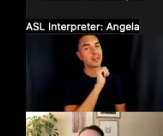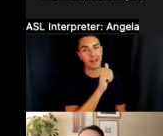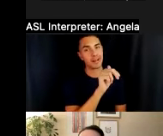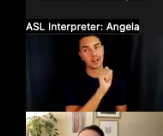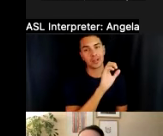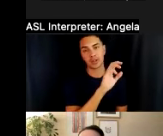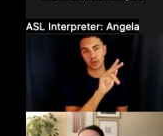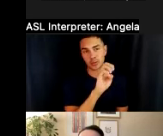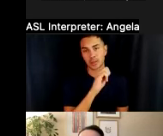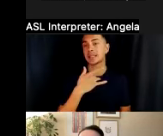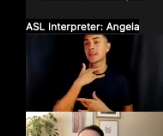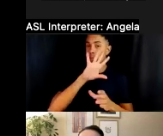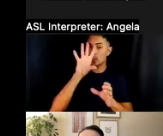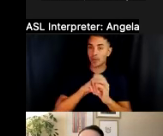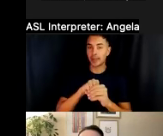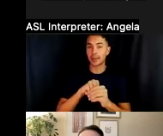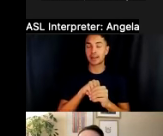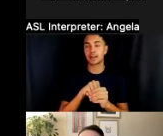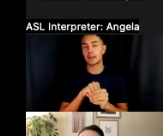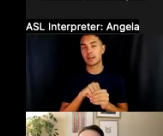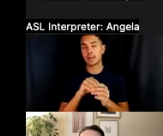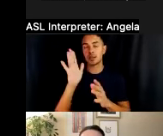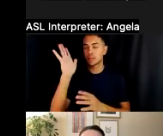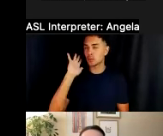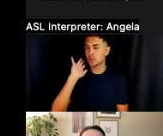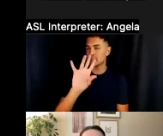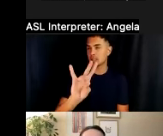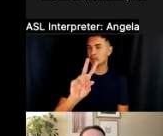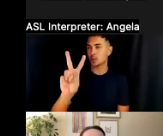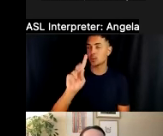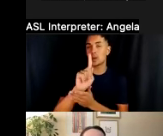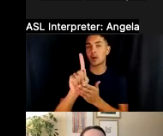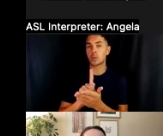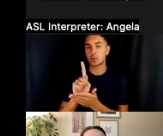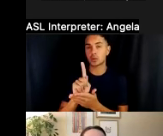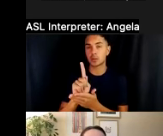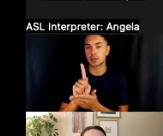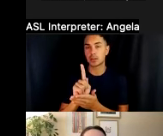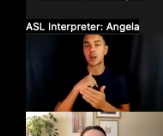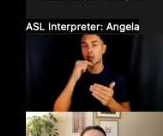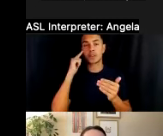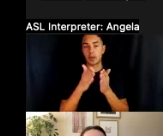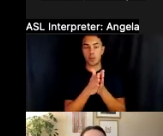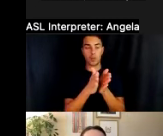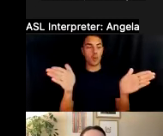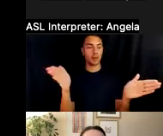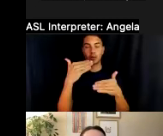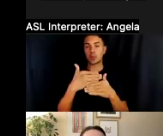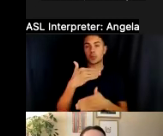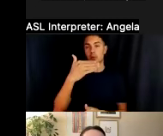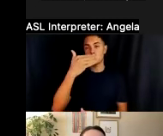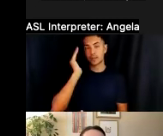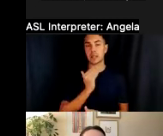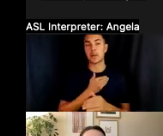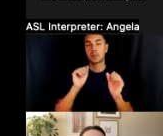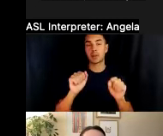is within like that. It used to be 72 hours. I think we might have widened that window because our ability to